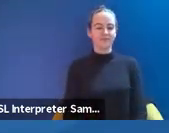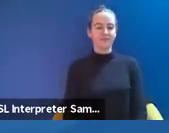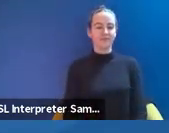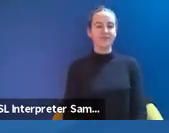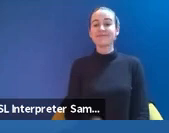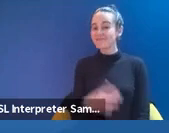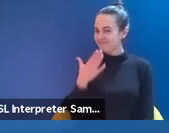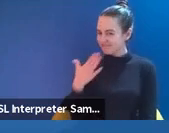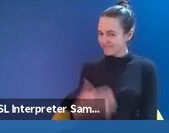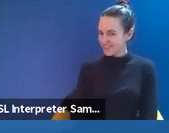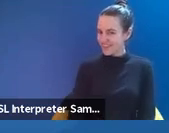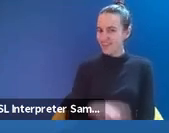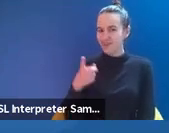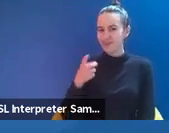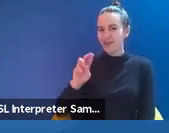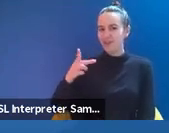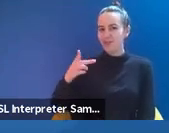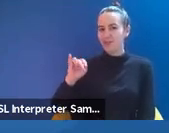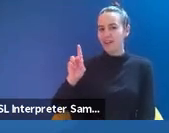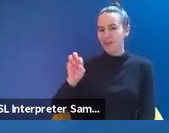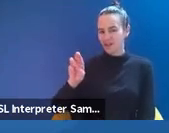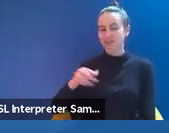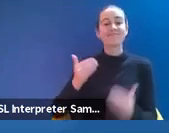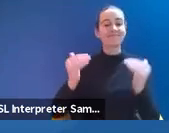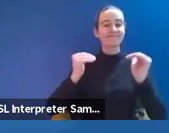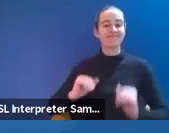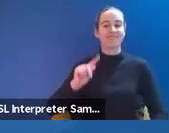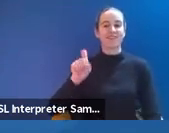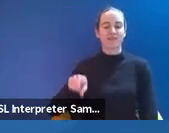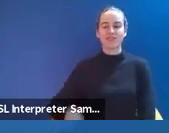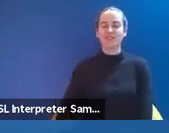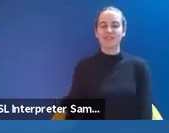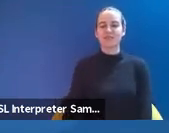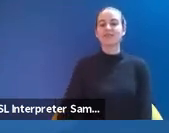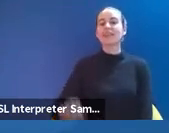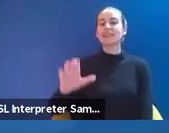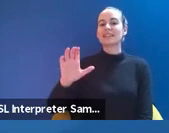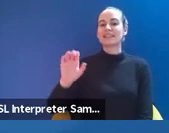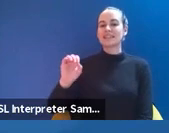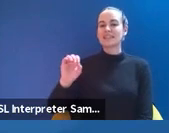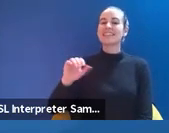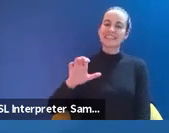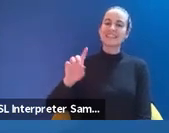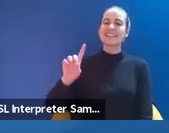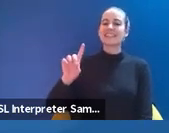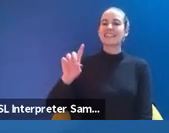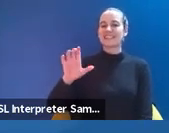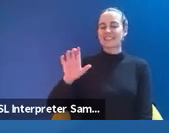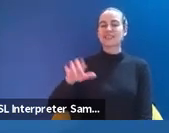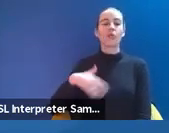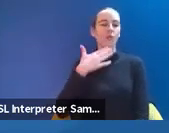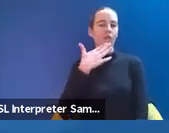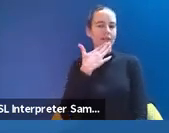Thanks so much, Dr. Piker. And the next question is, as a CDCES or a diabetes